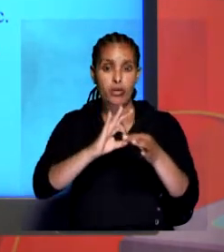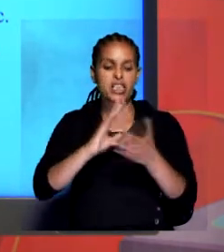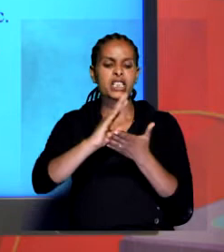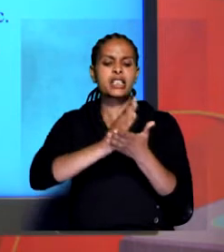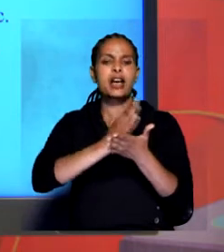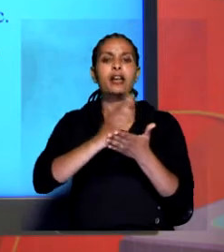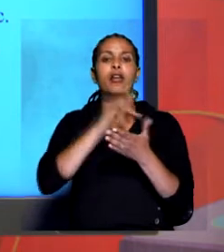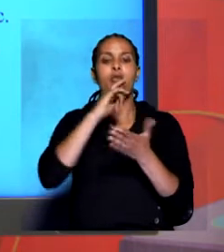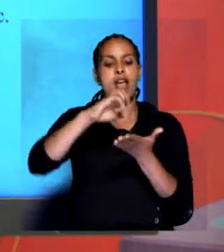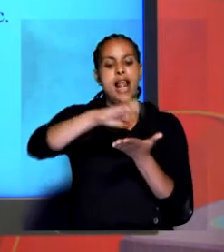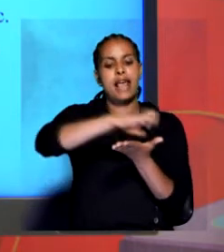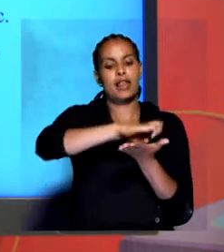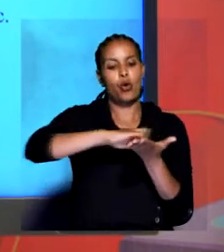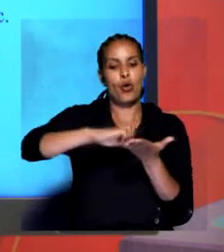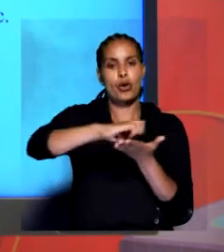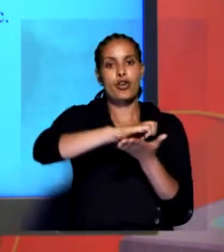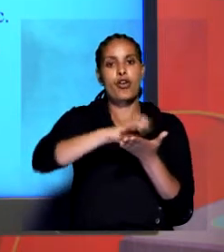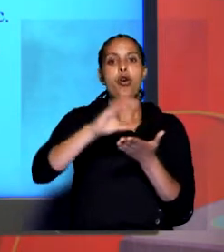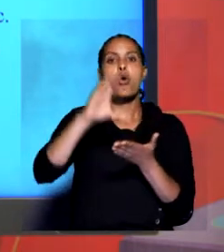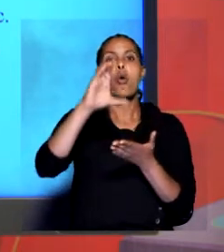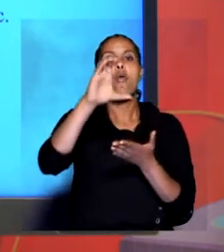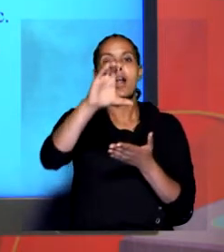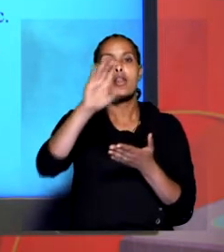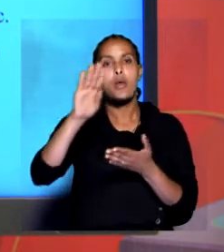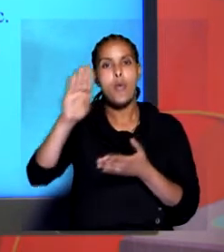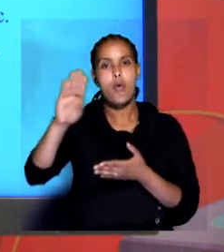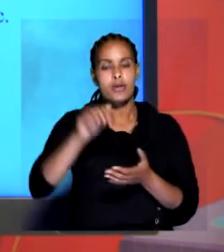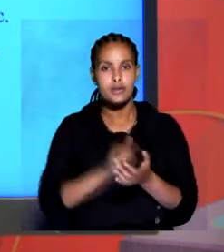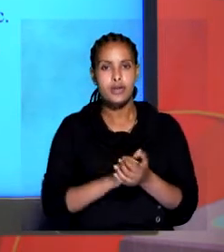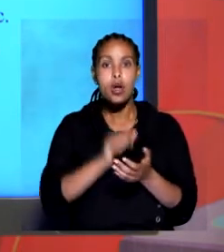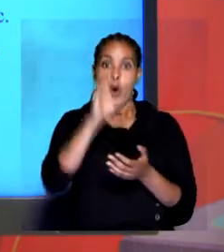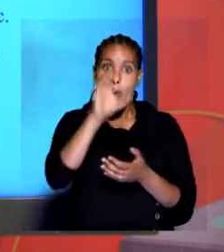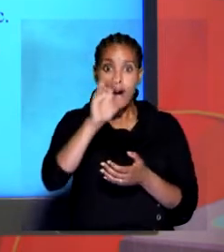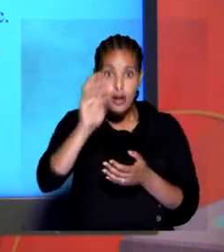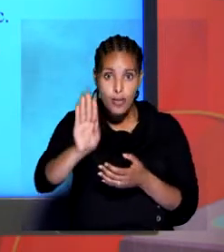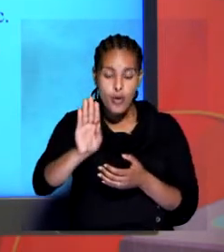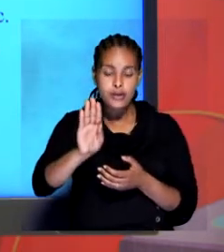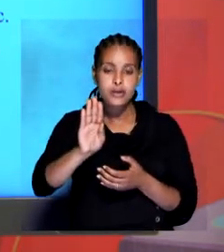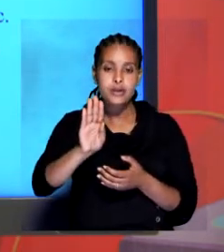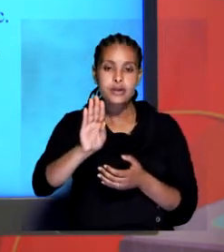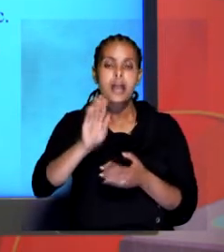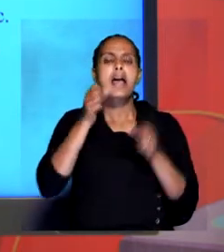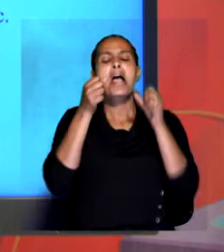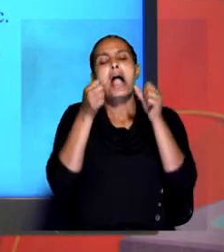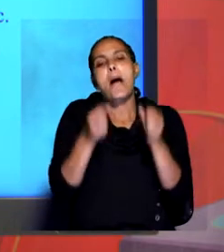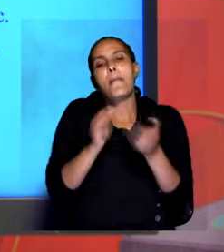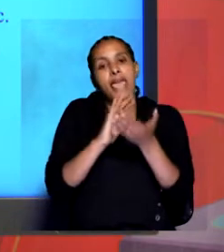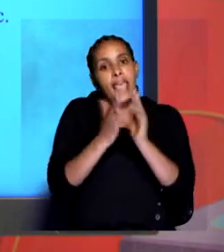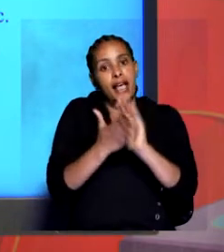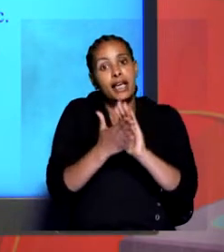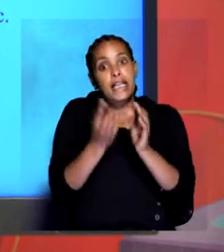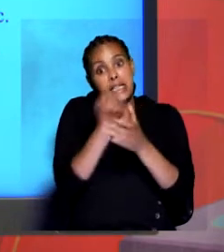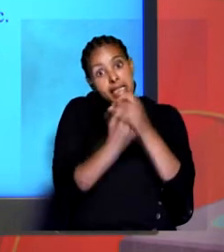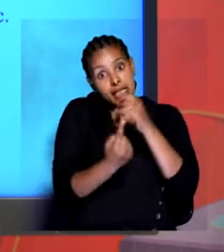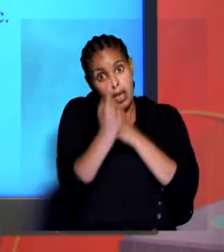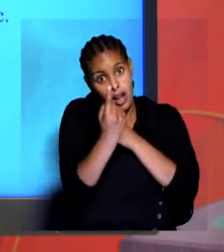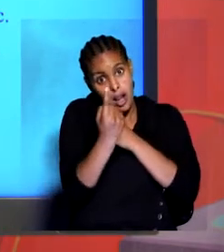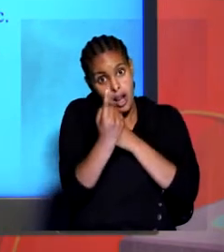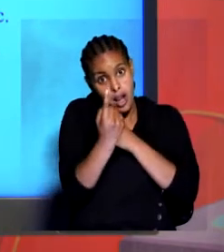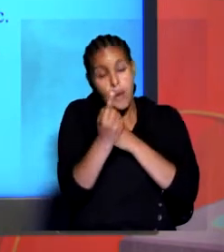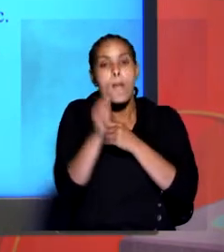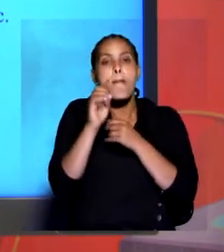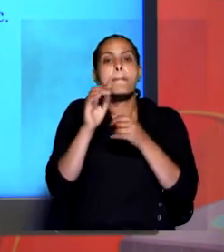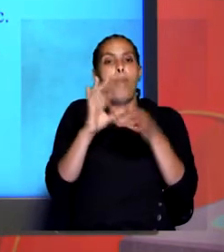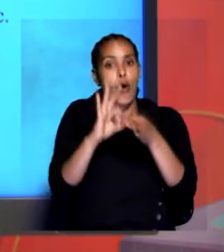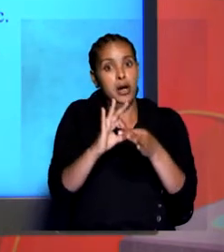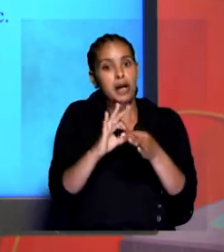of electrons. Covalent bond. Covalent bond can be a single bond, double